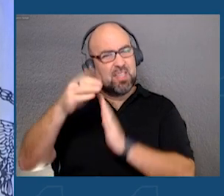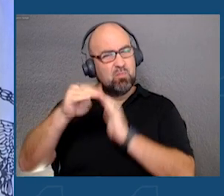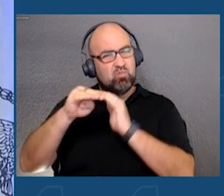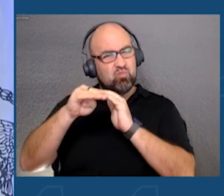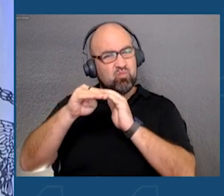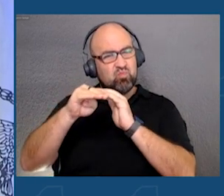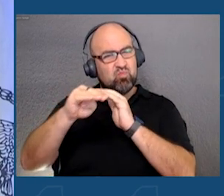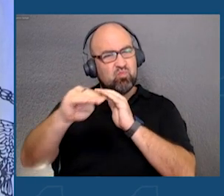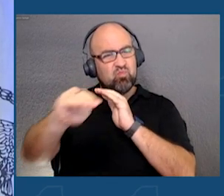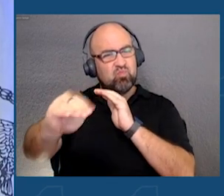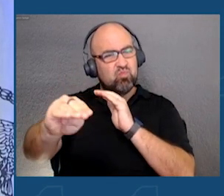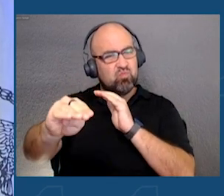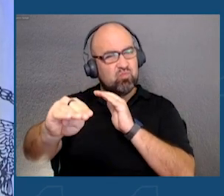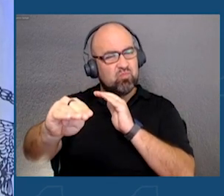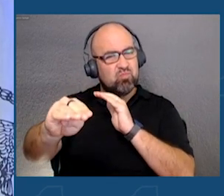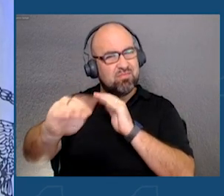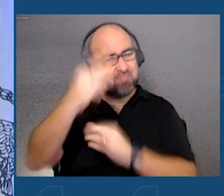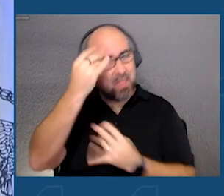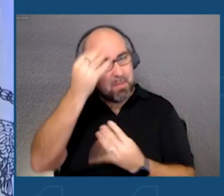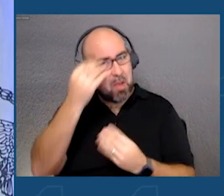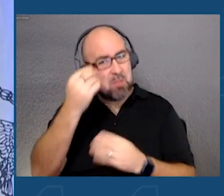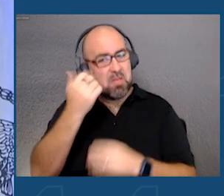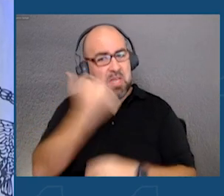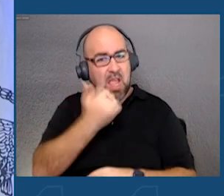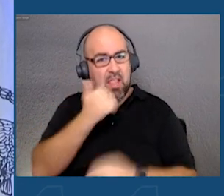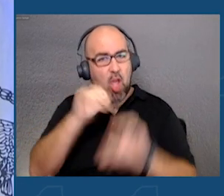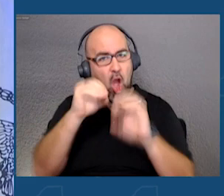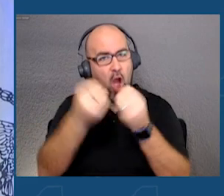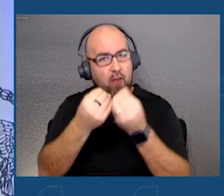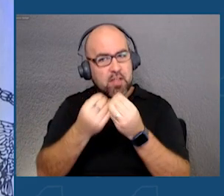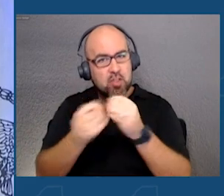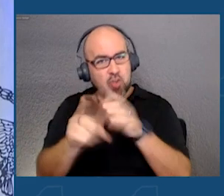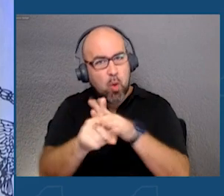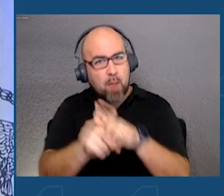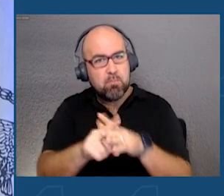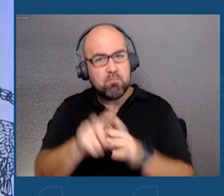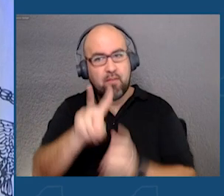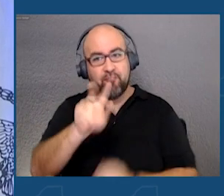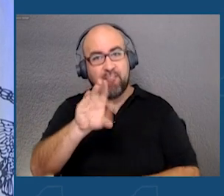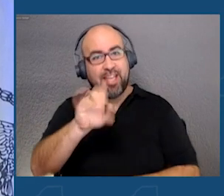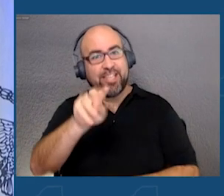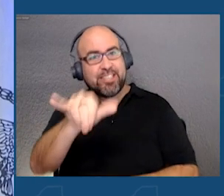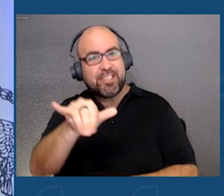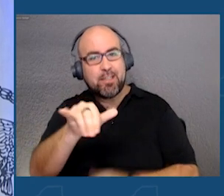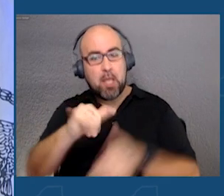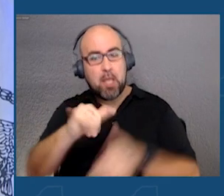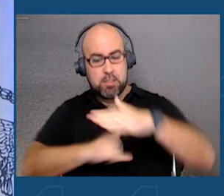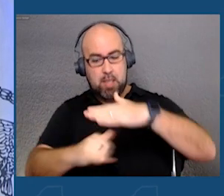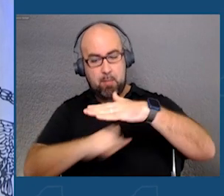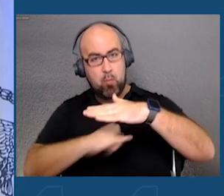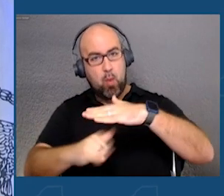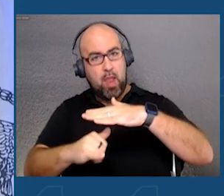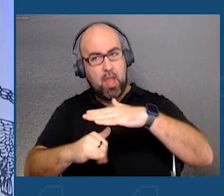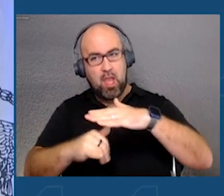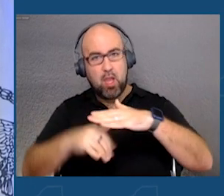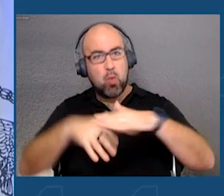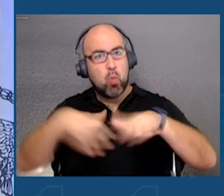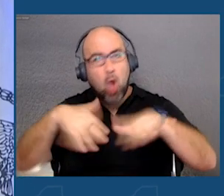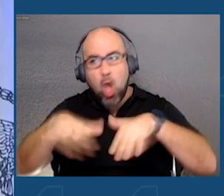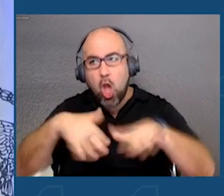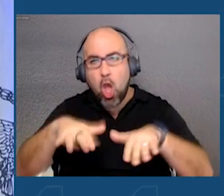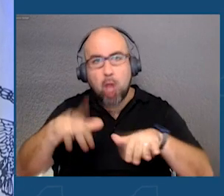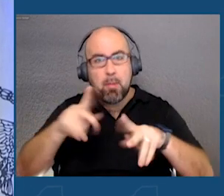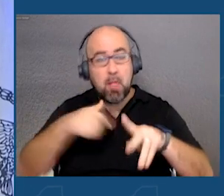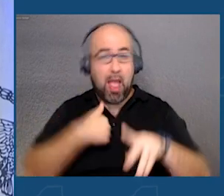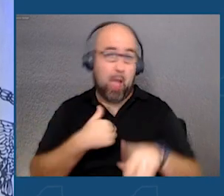about daily office occupancy, vacancy rates, subway ridership, foot traffic in Midtown, although I walk it every day. It